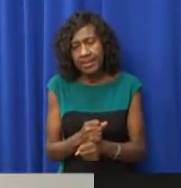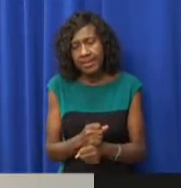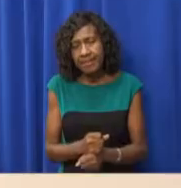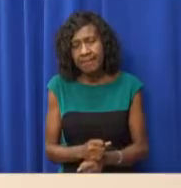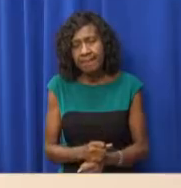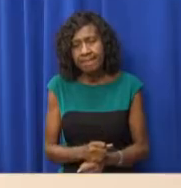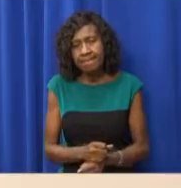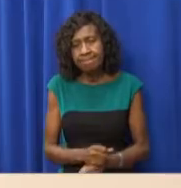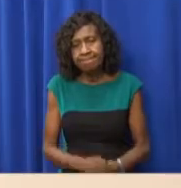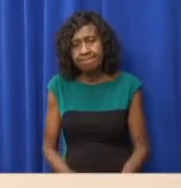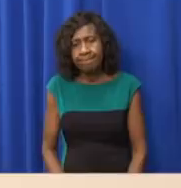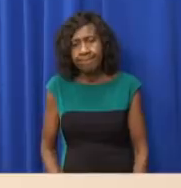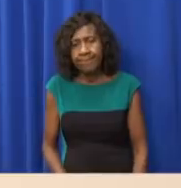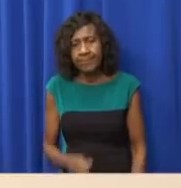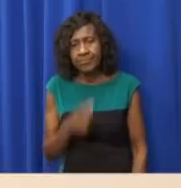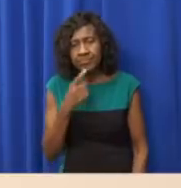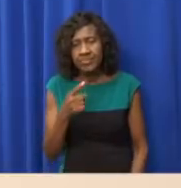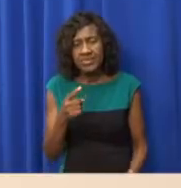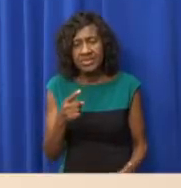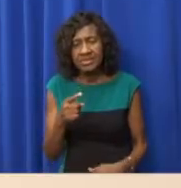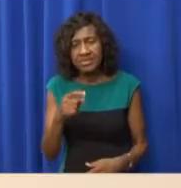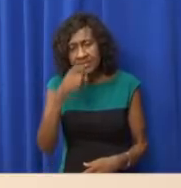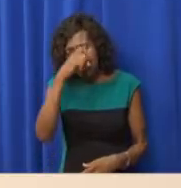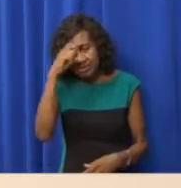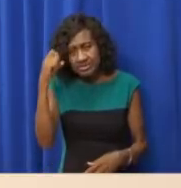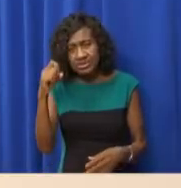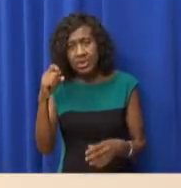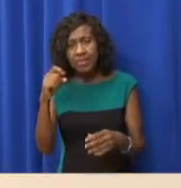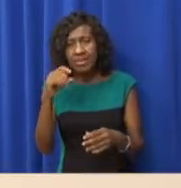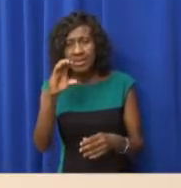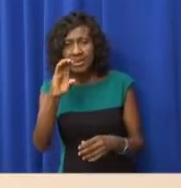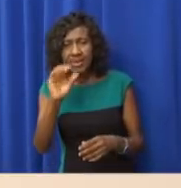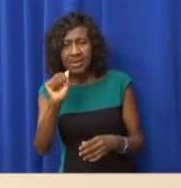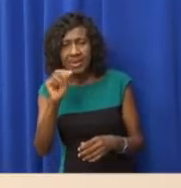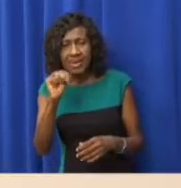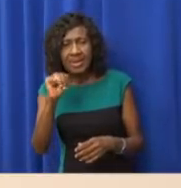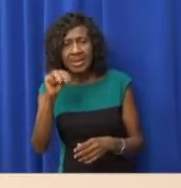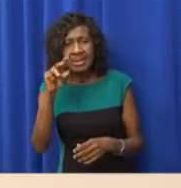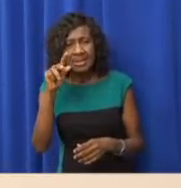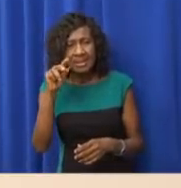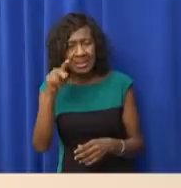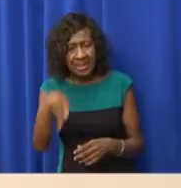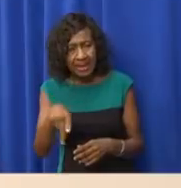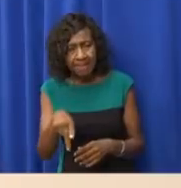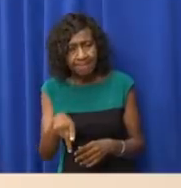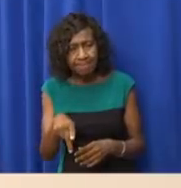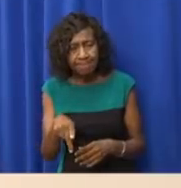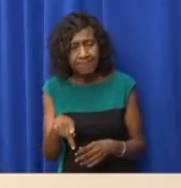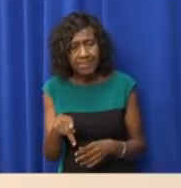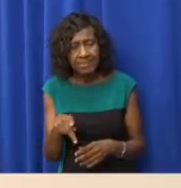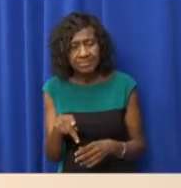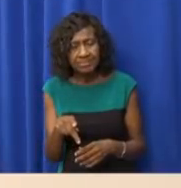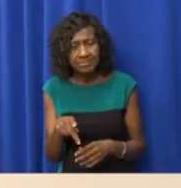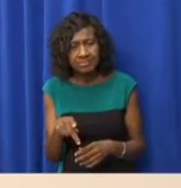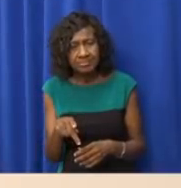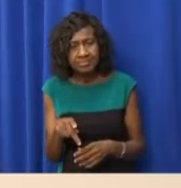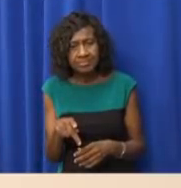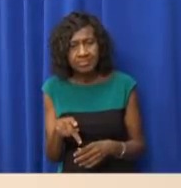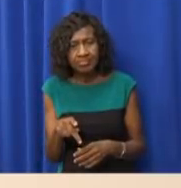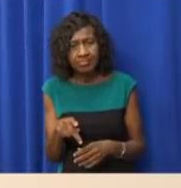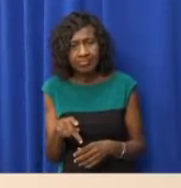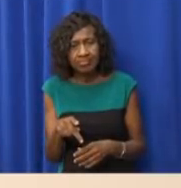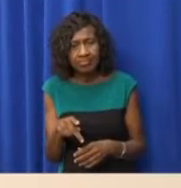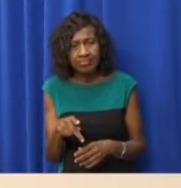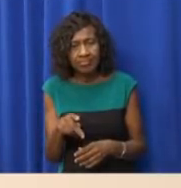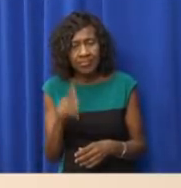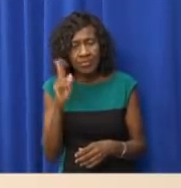Well, again, the issue of summer camps will depend upon the results of the exercise, which is currently underway, and the